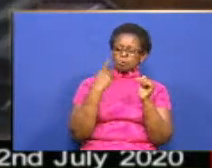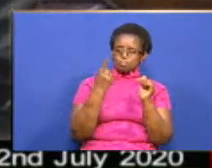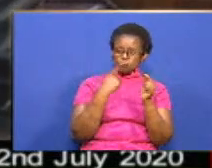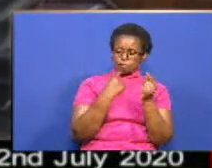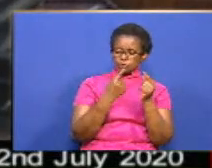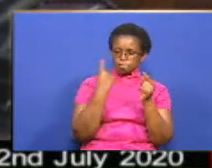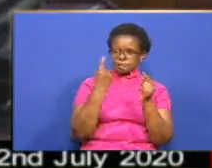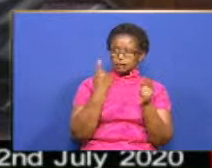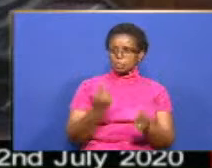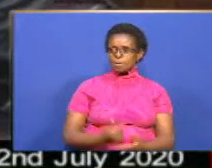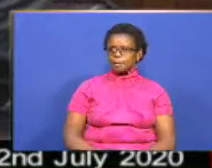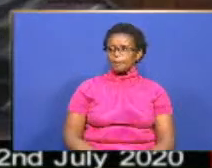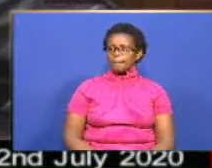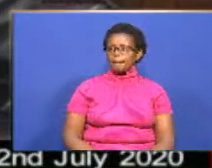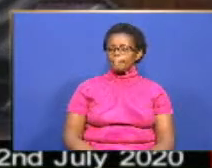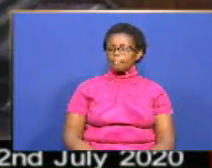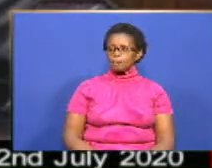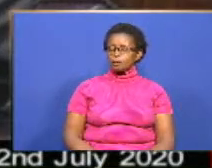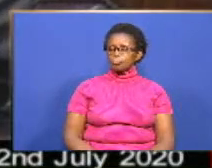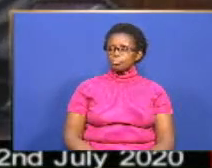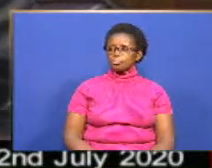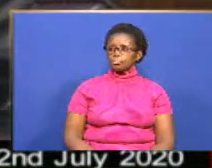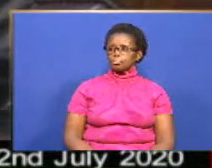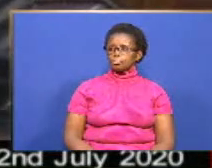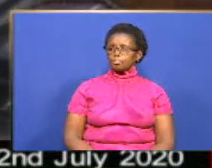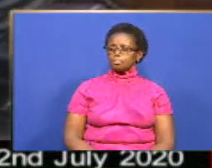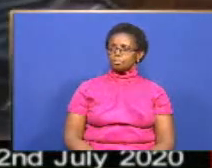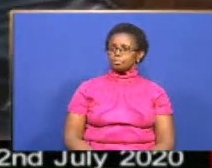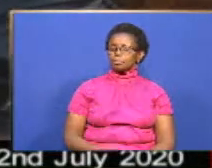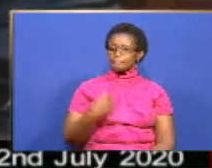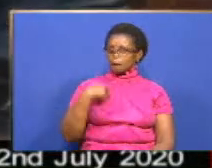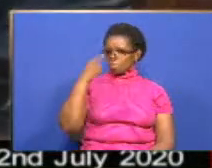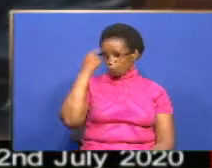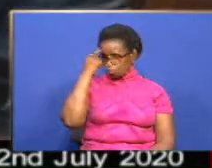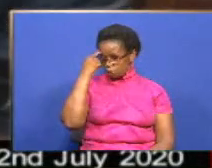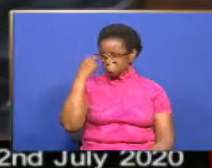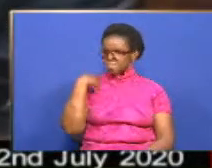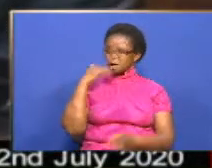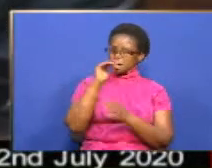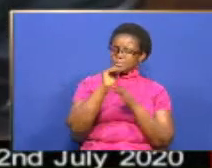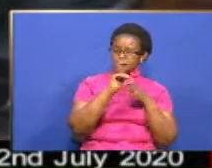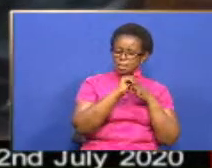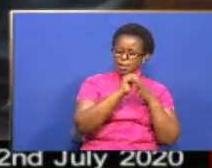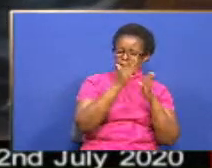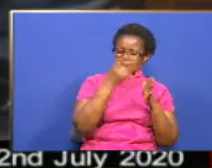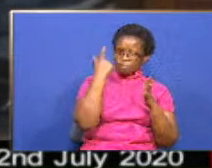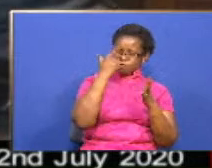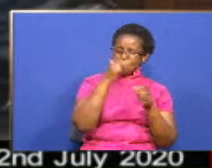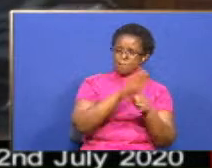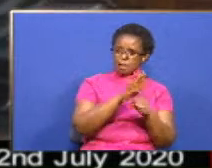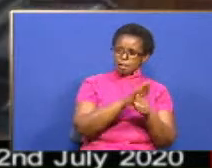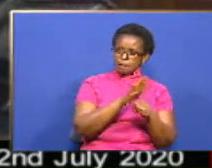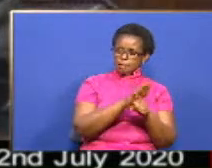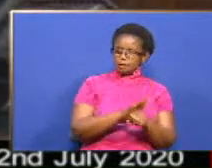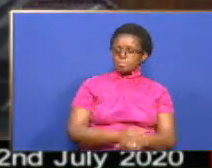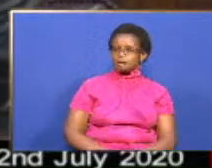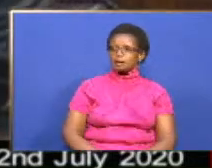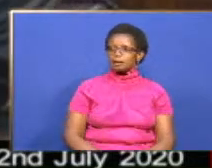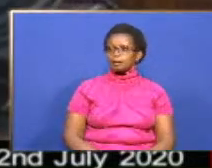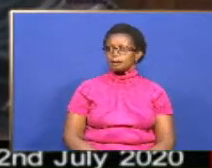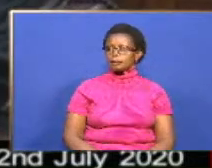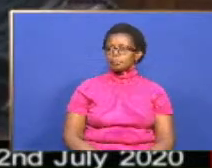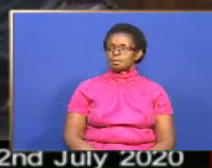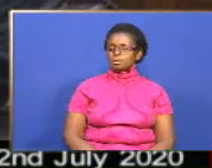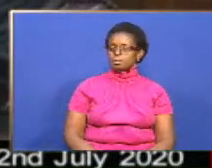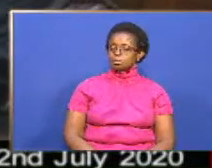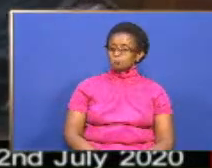And I thought I should be calling the leader of majority party. Okay, so you are the one